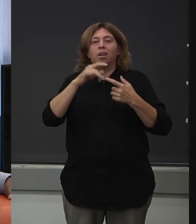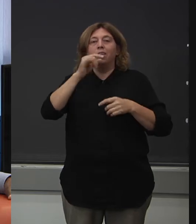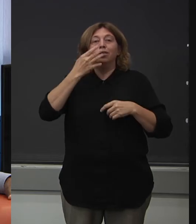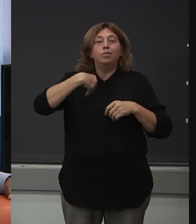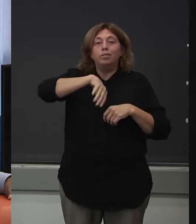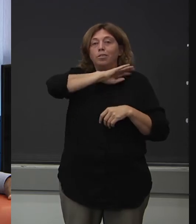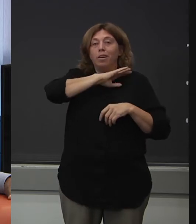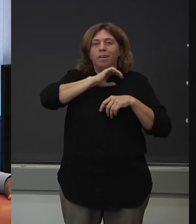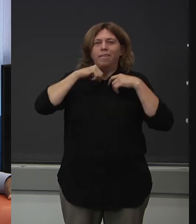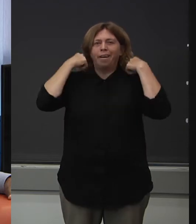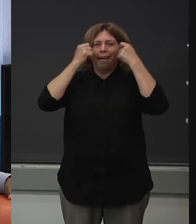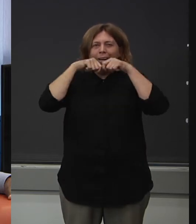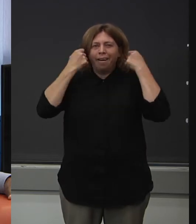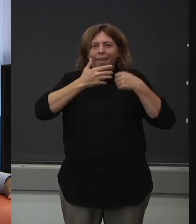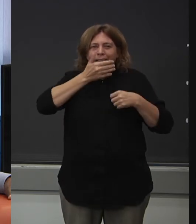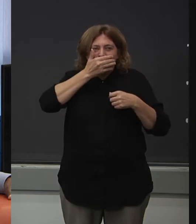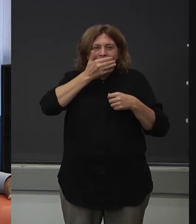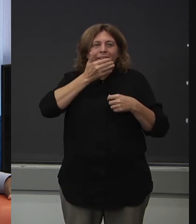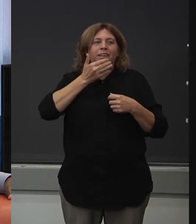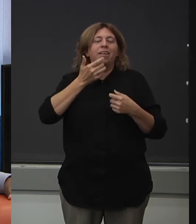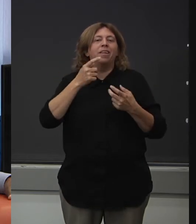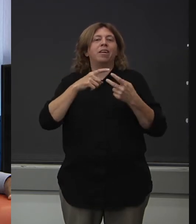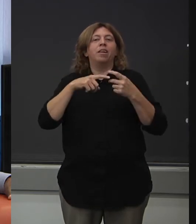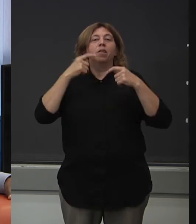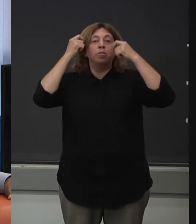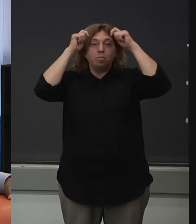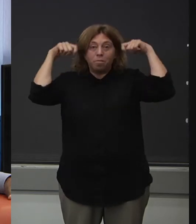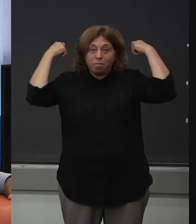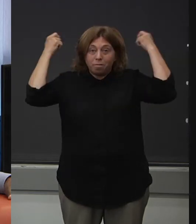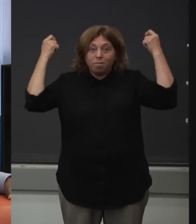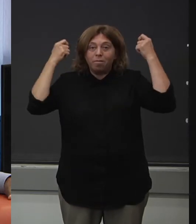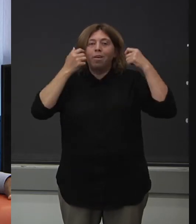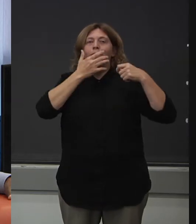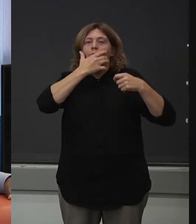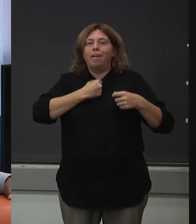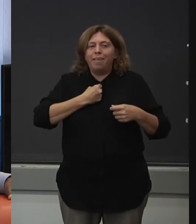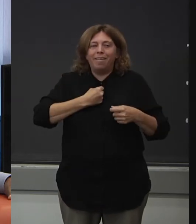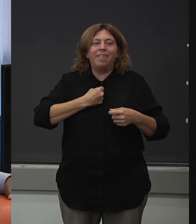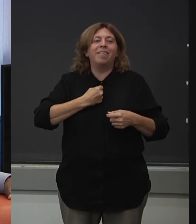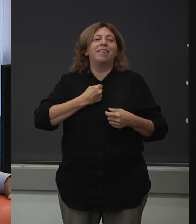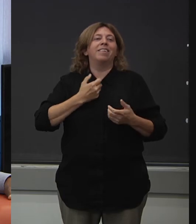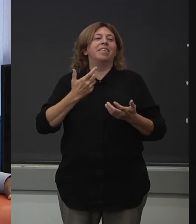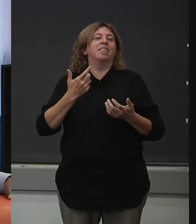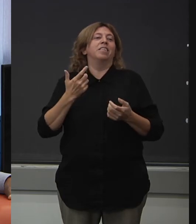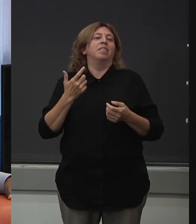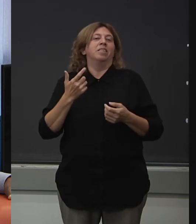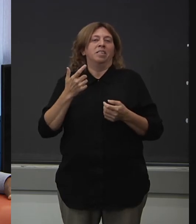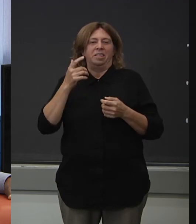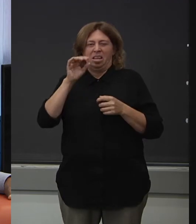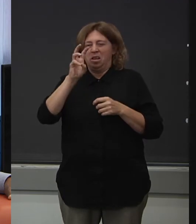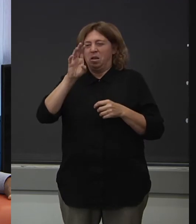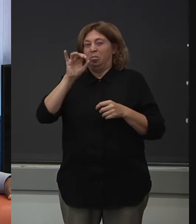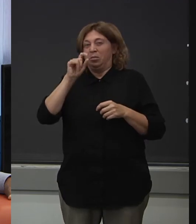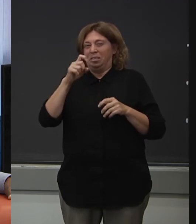and you can go on our website and see the different types of masks that are available out there.